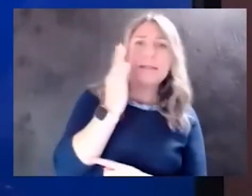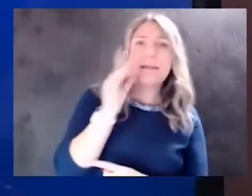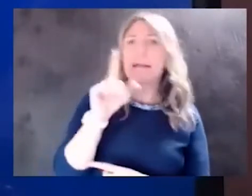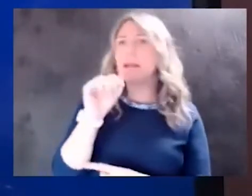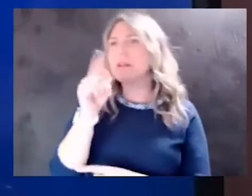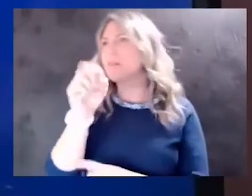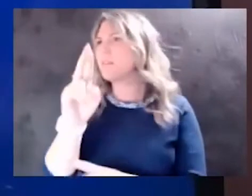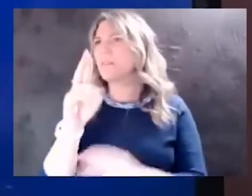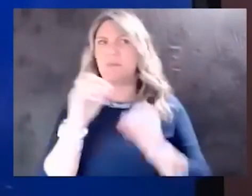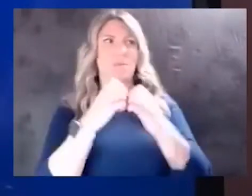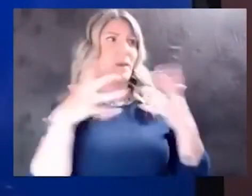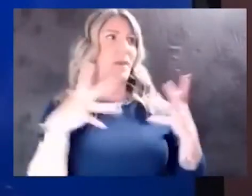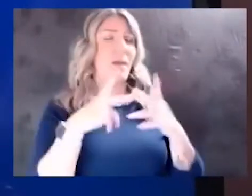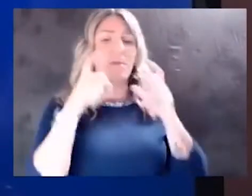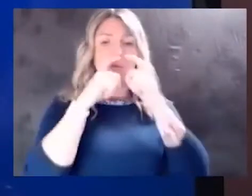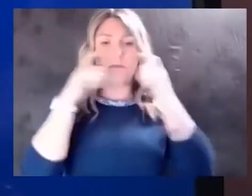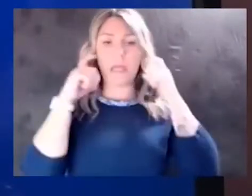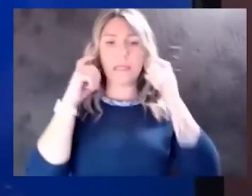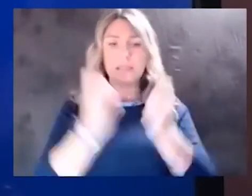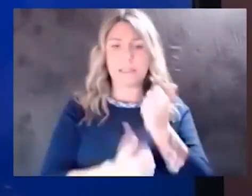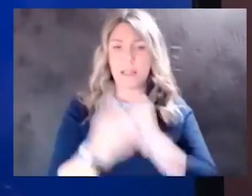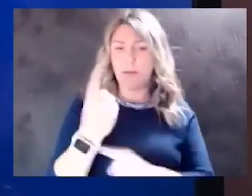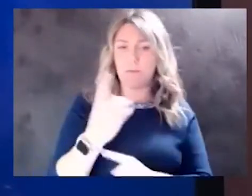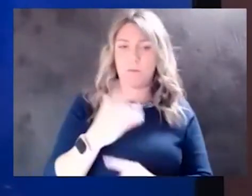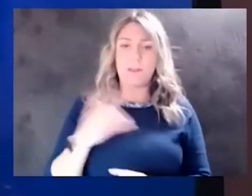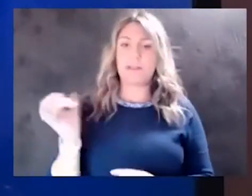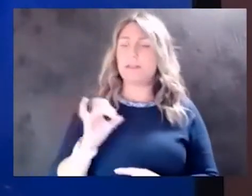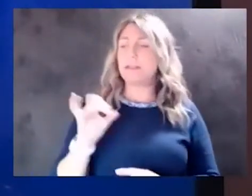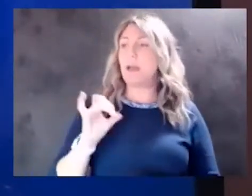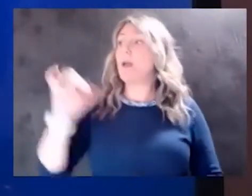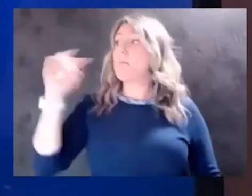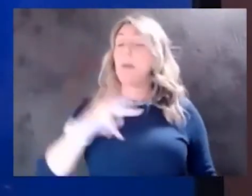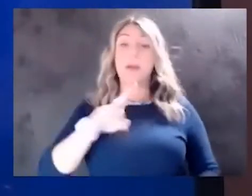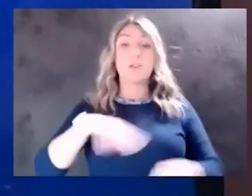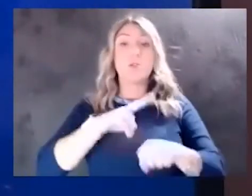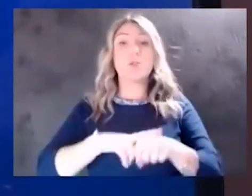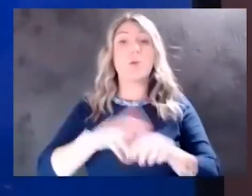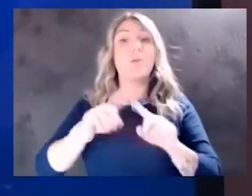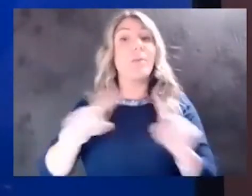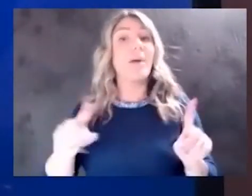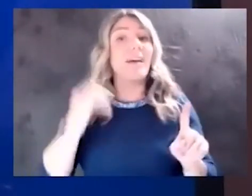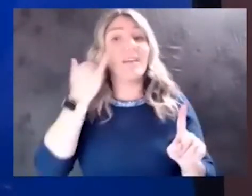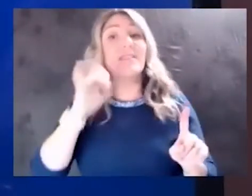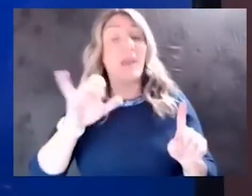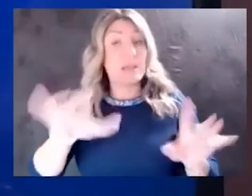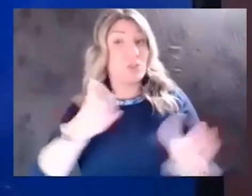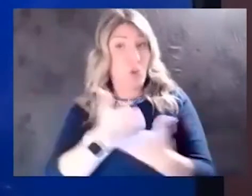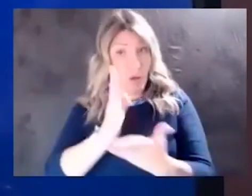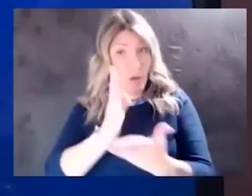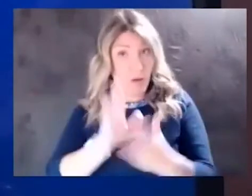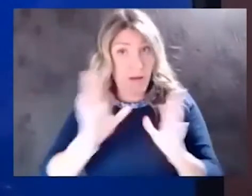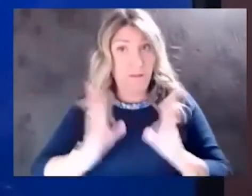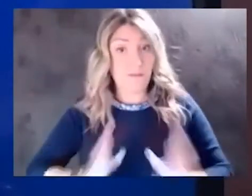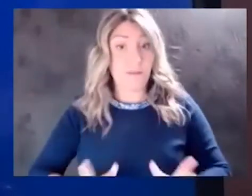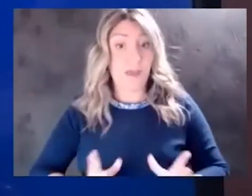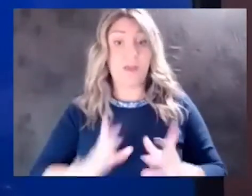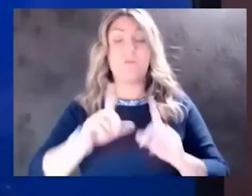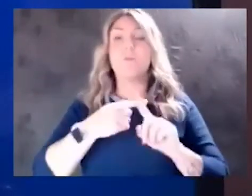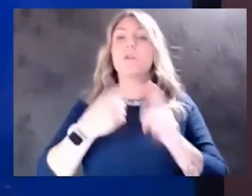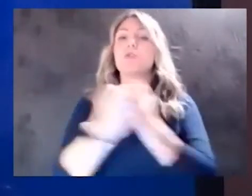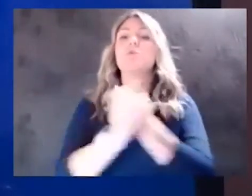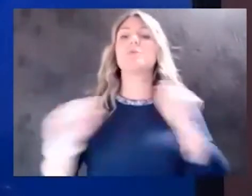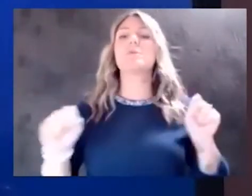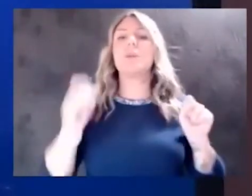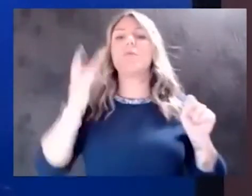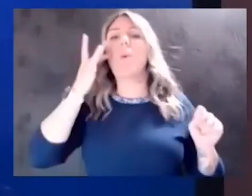I mean, everybody feels like we're getting back to normal. But if that's okay to do when you're safe, because when you're safe